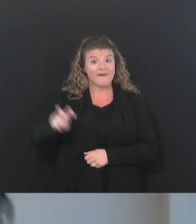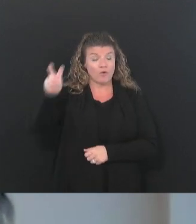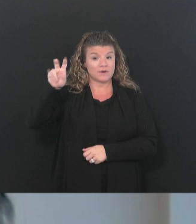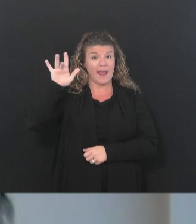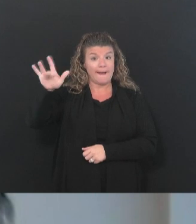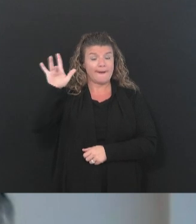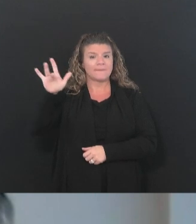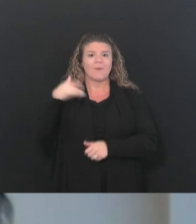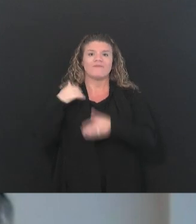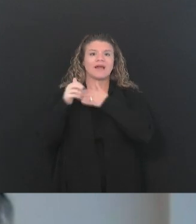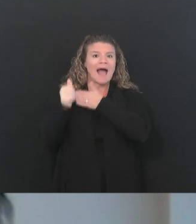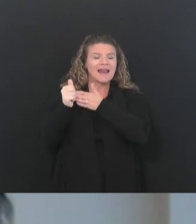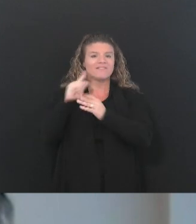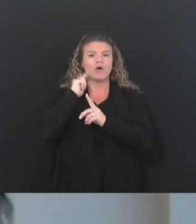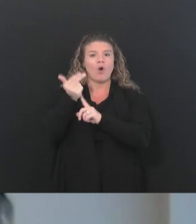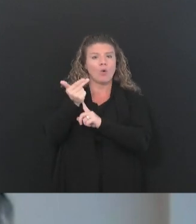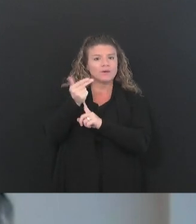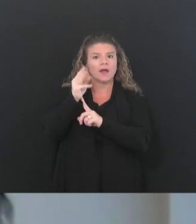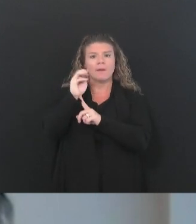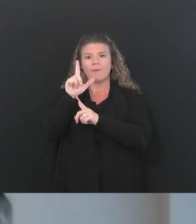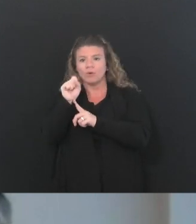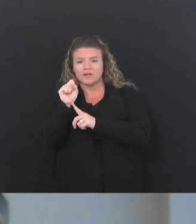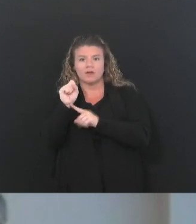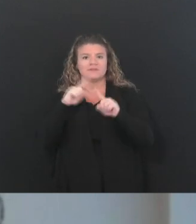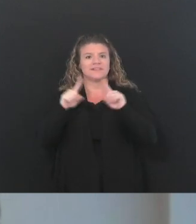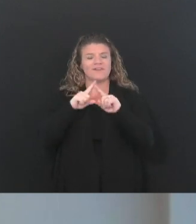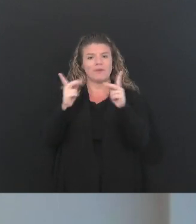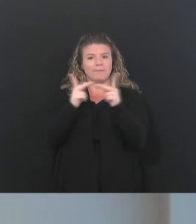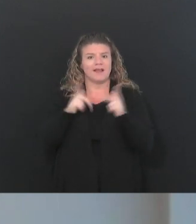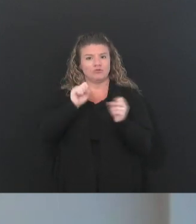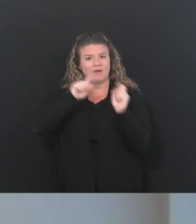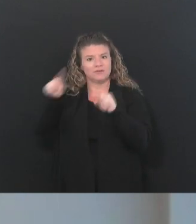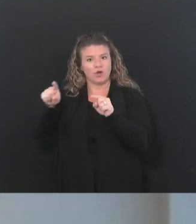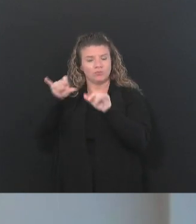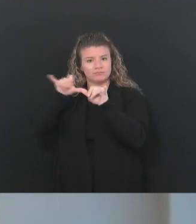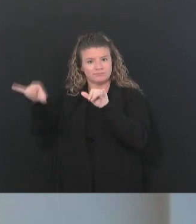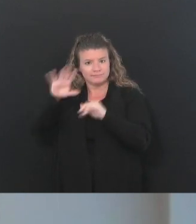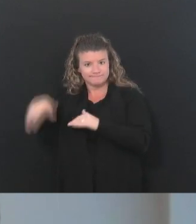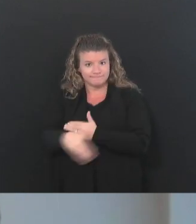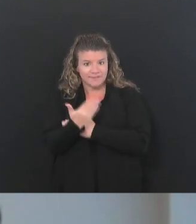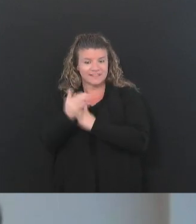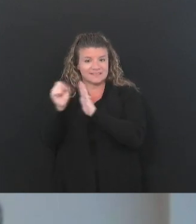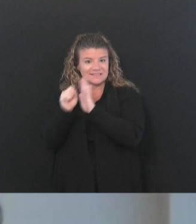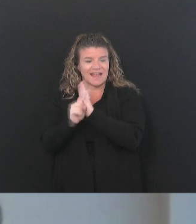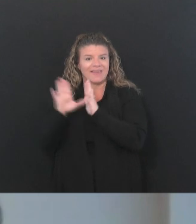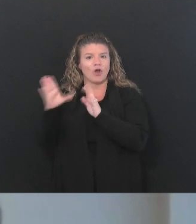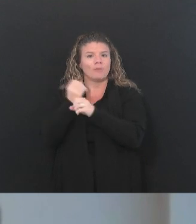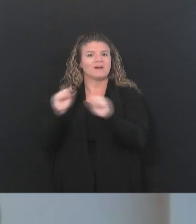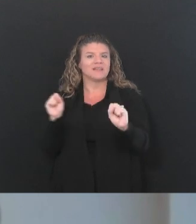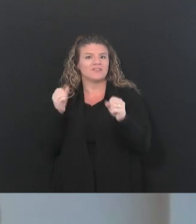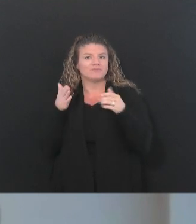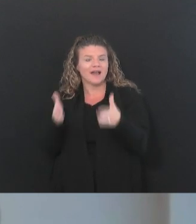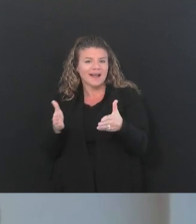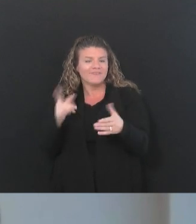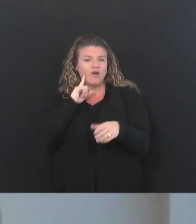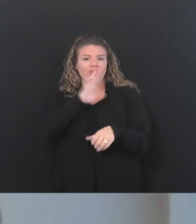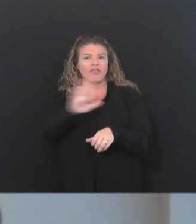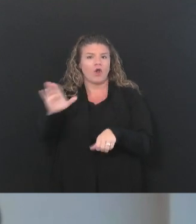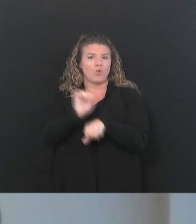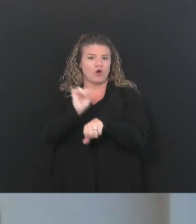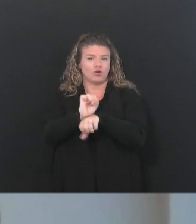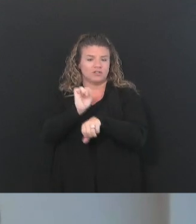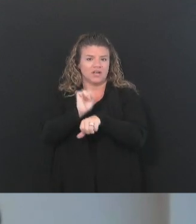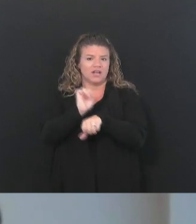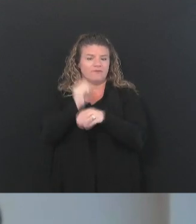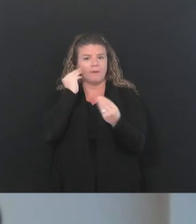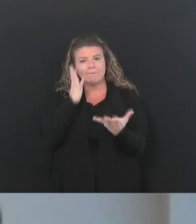for hotels, motels, and other lodging facilities in the state, preventive actions there for hotel workers and